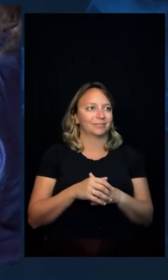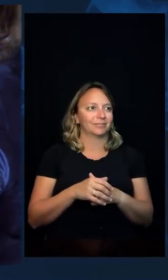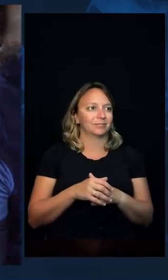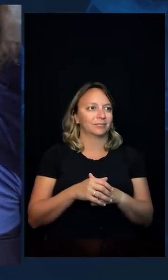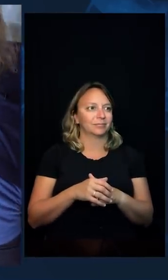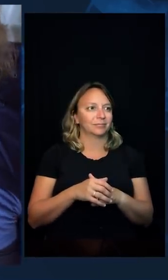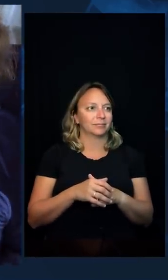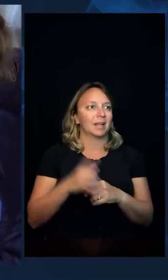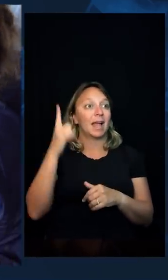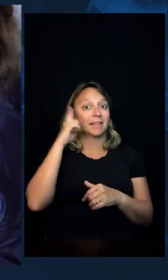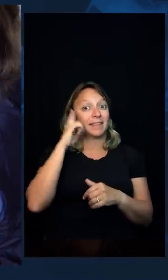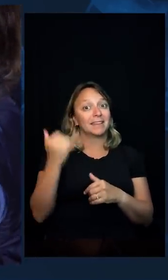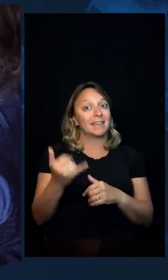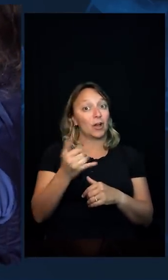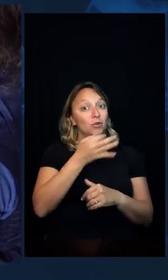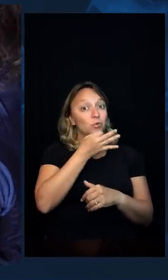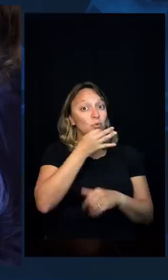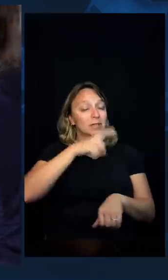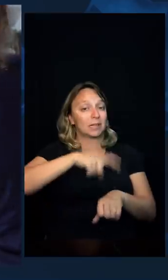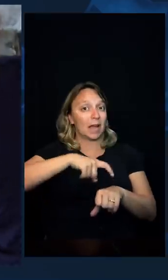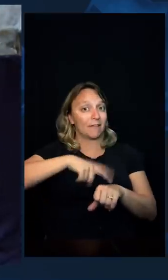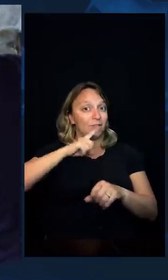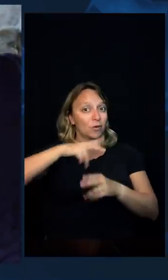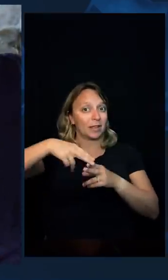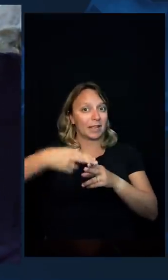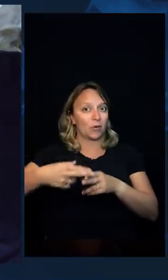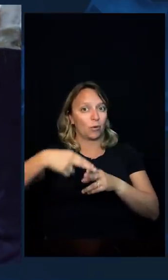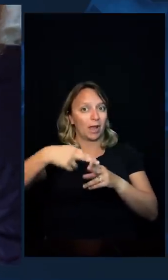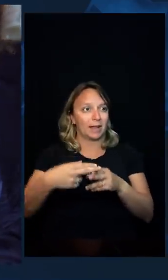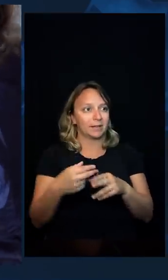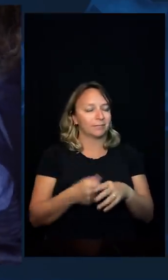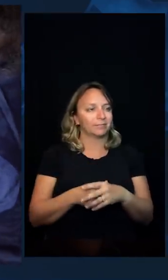And I think it's about time for Barney to get weighed.